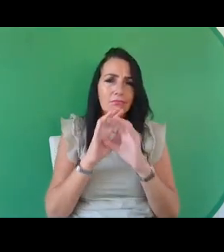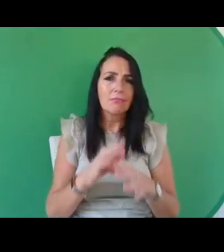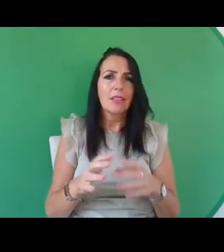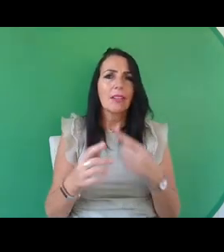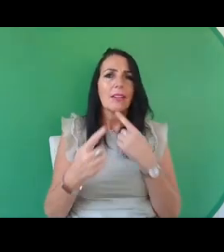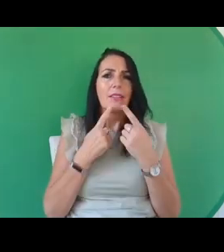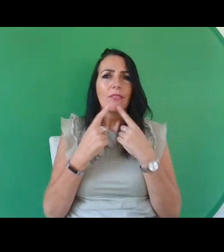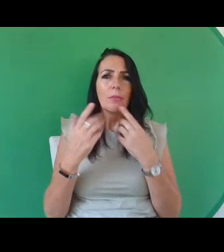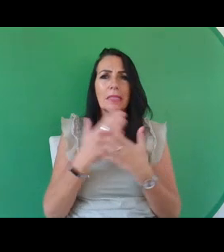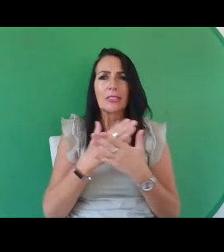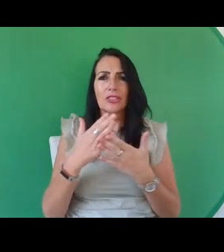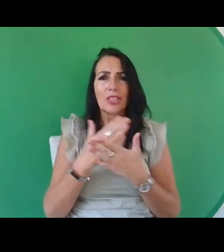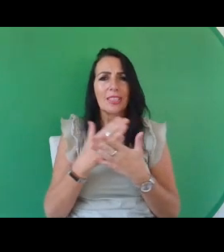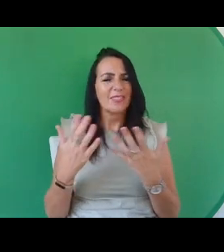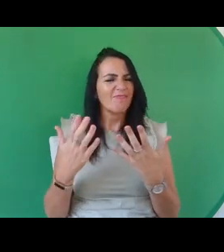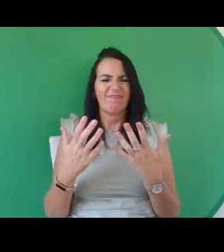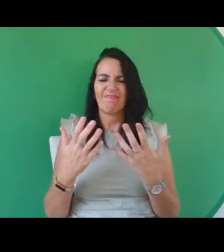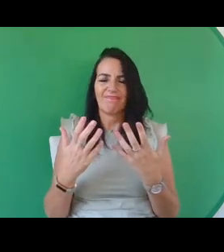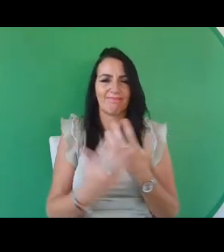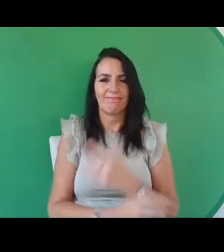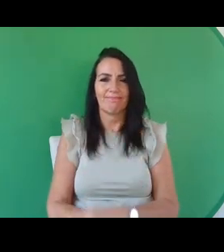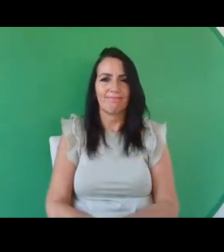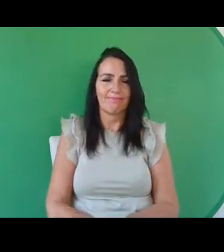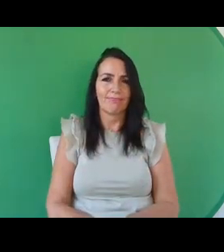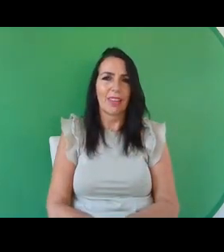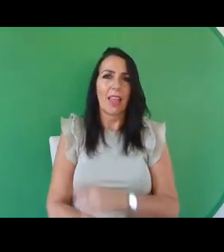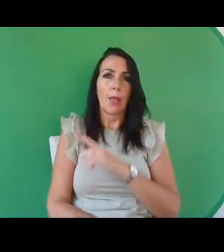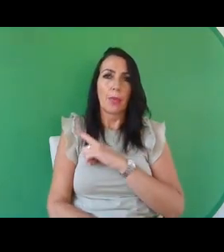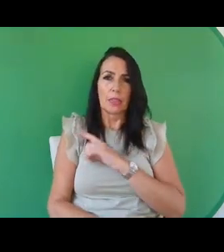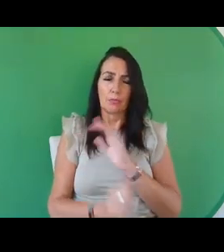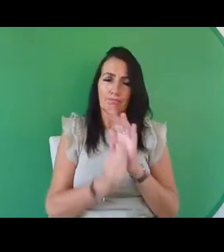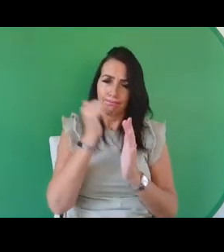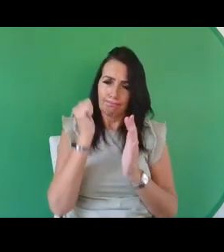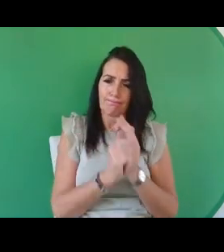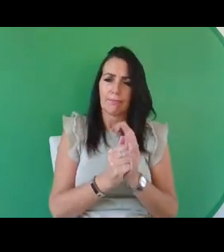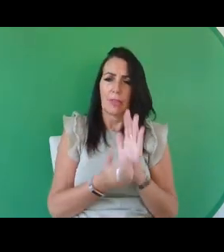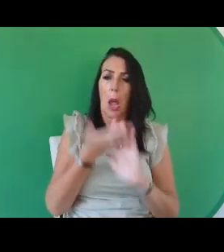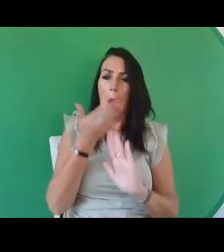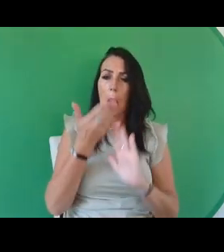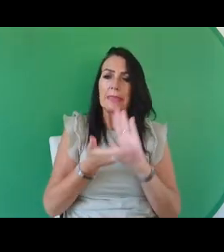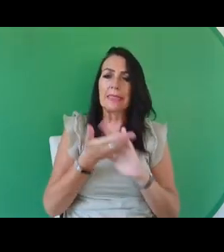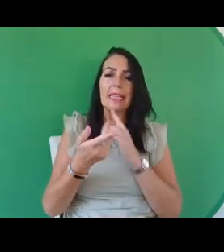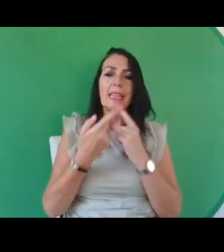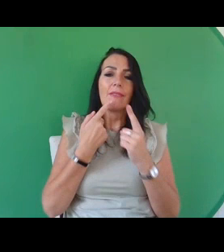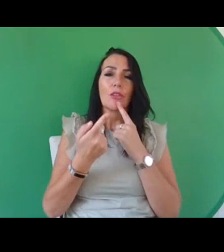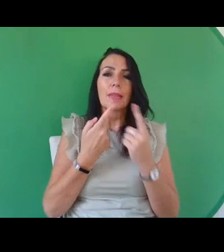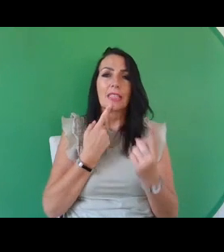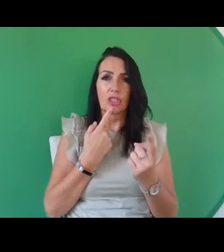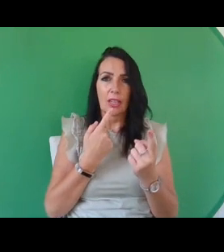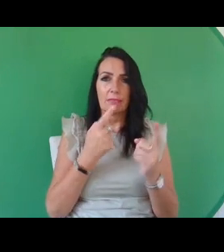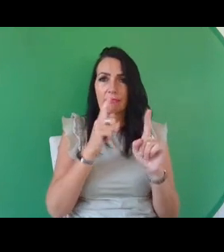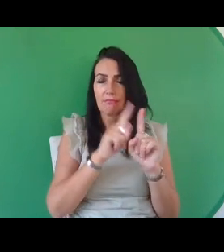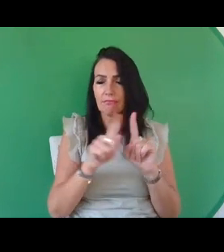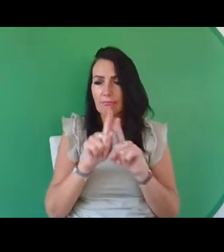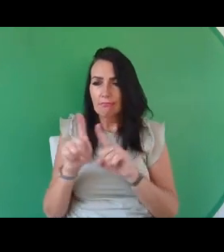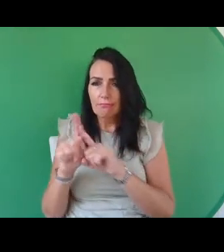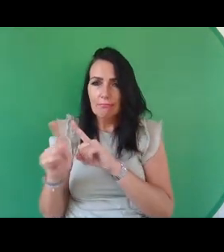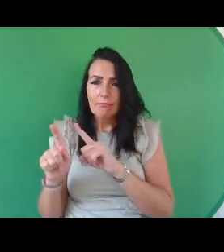shared is disproven. That's why using the most accurate and up-to-date data that takes numerous variables into account or